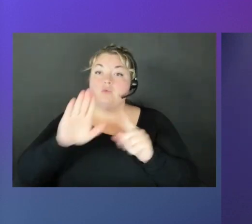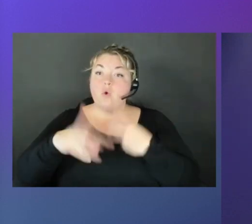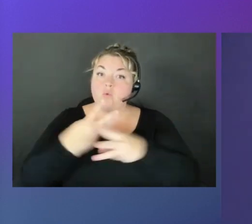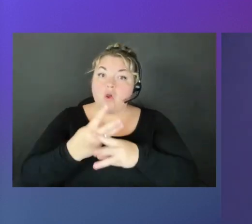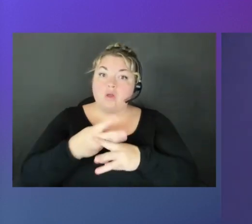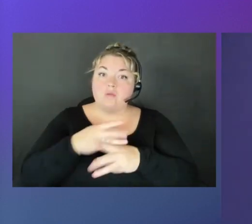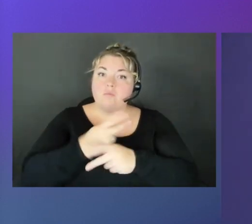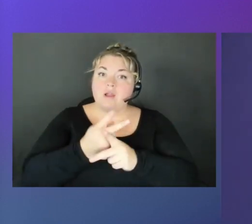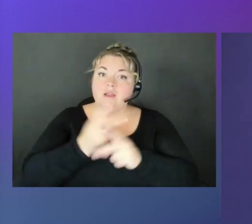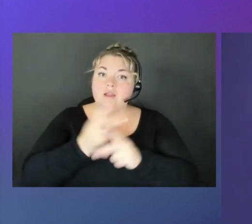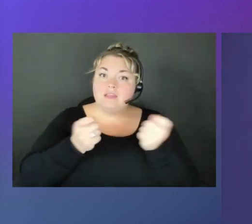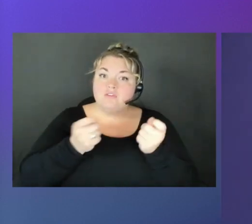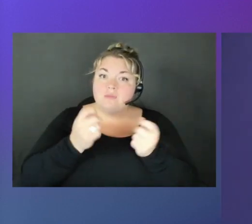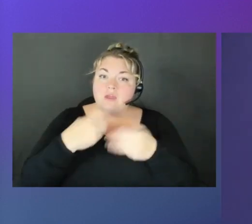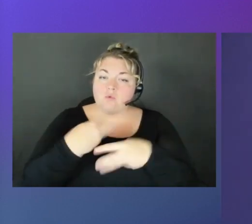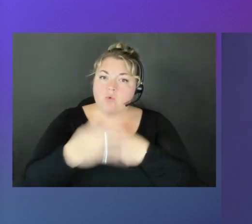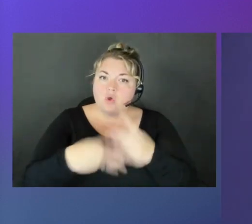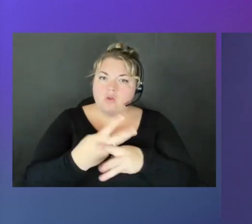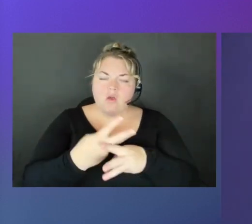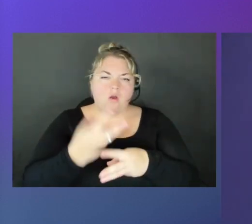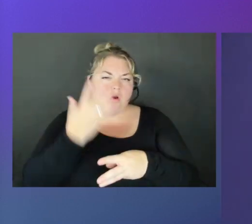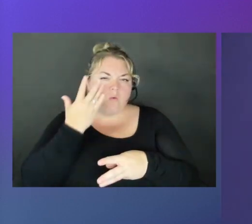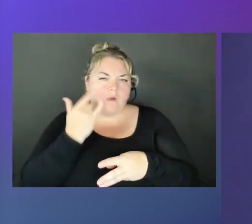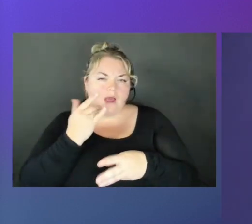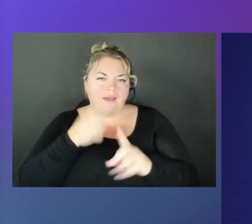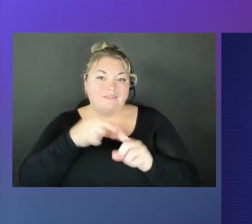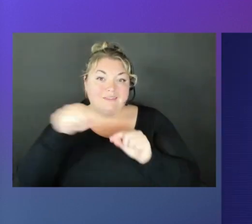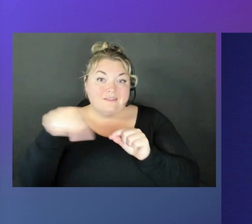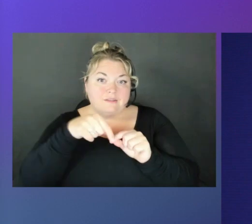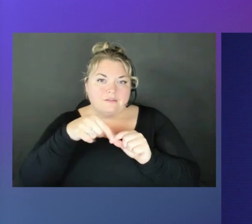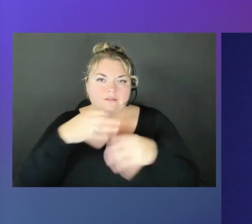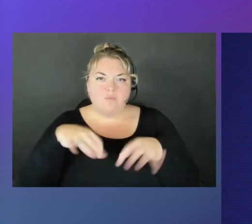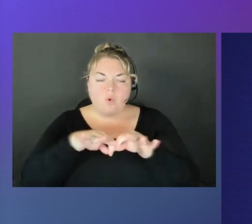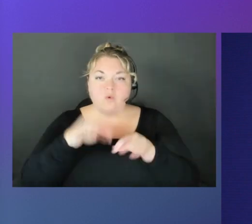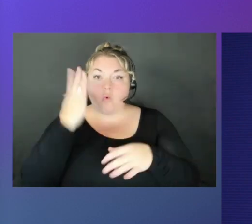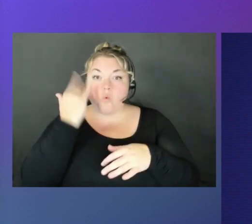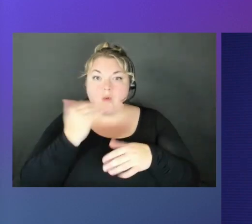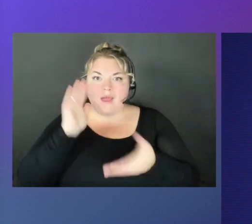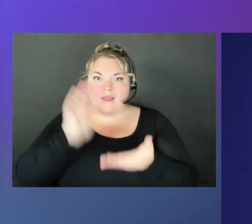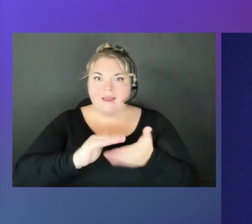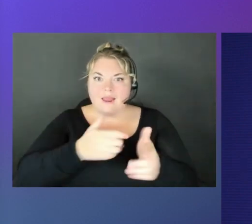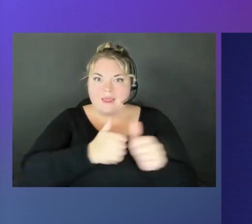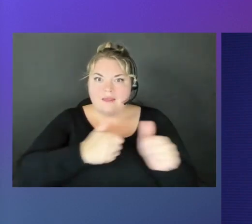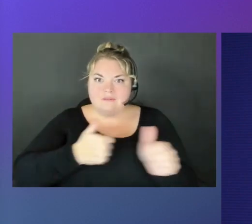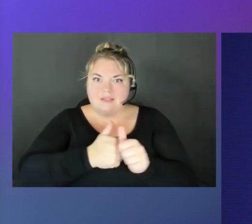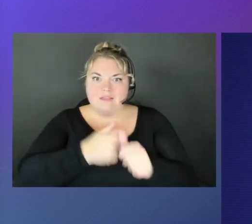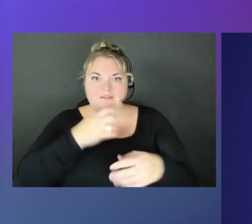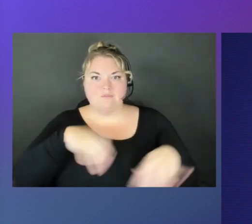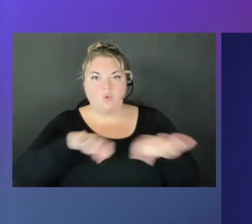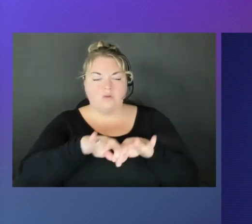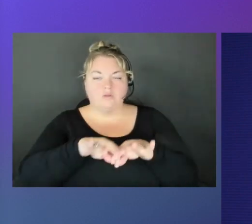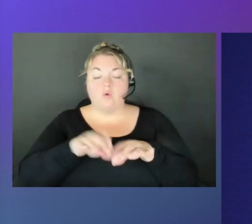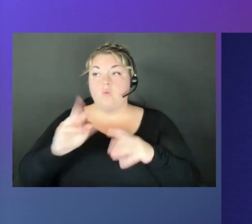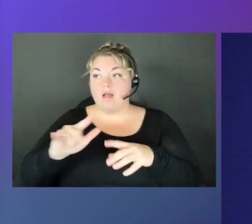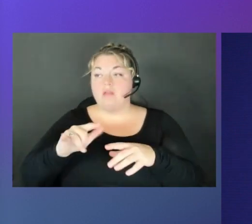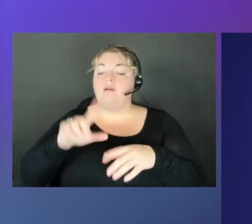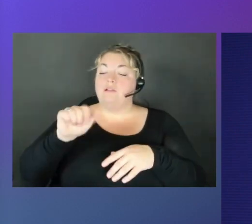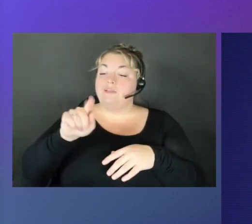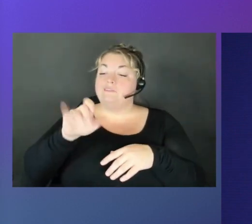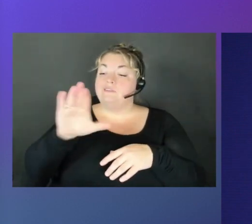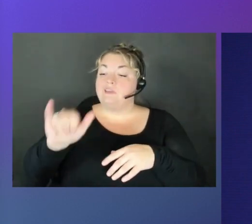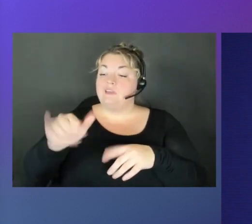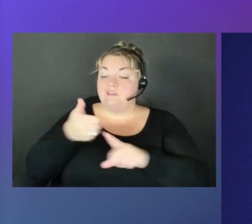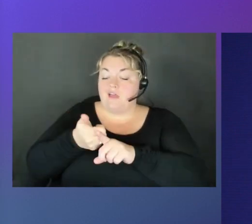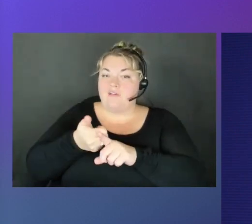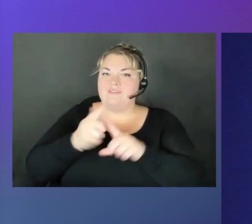distance matters and why latency is so important? Yeah, absolutely. So latency is dependent on a number of variables, as you already know, but one of the